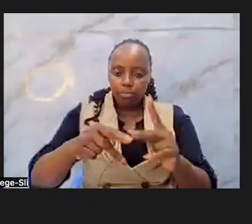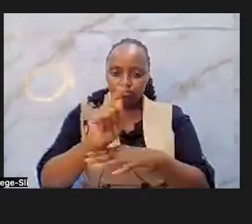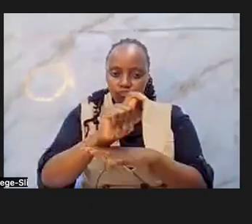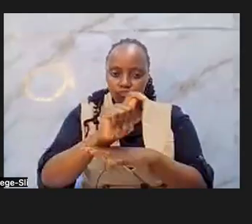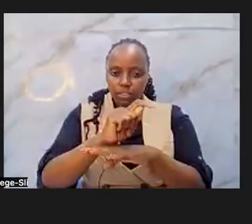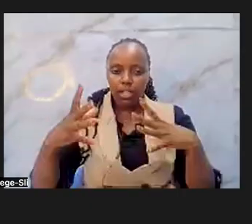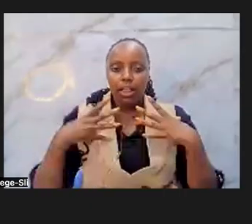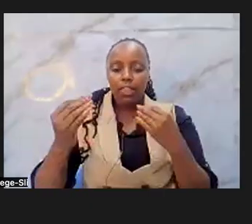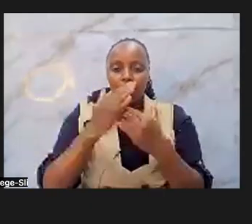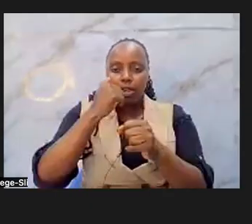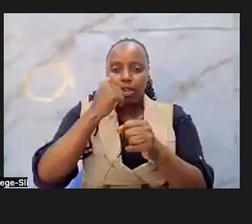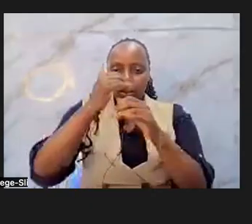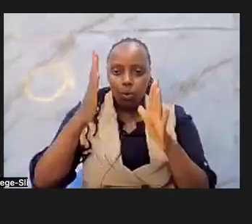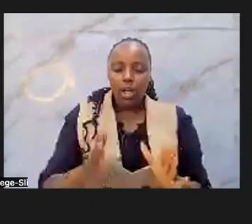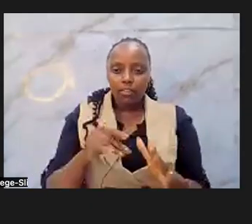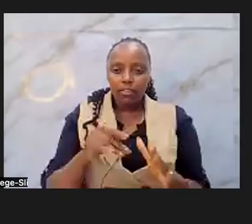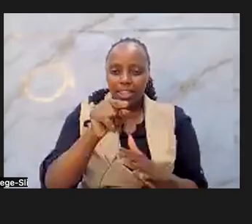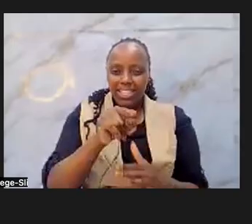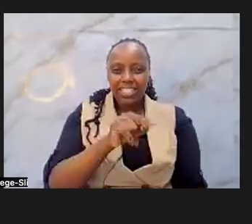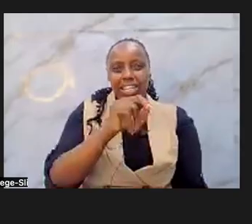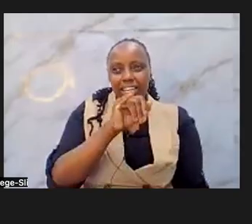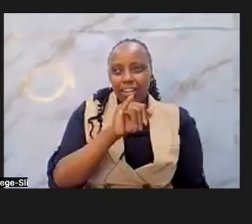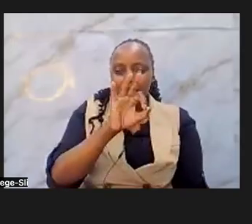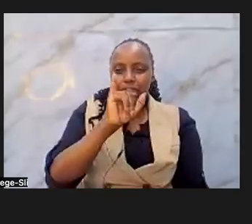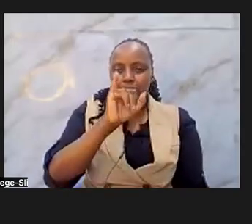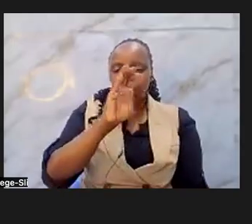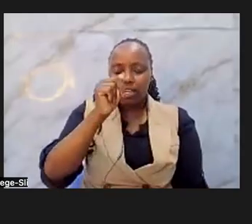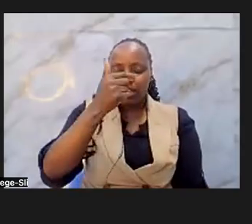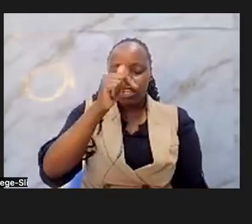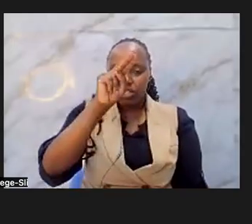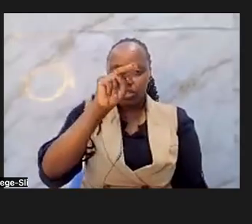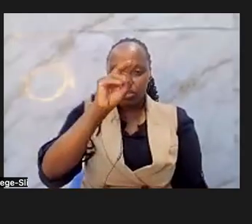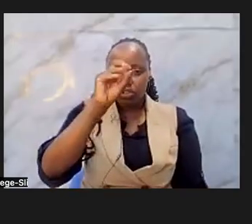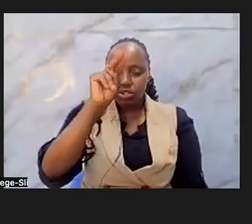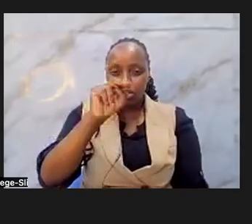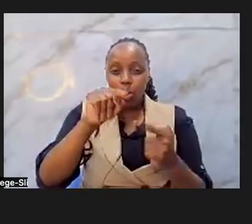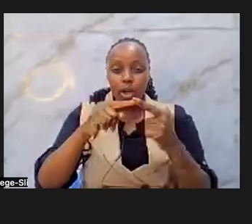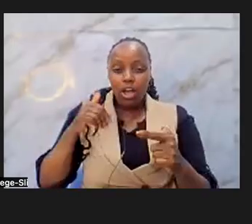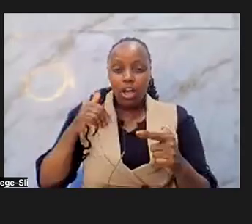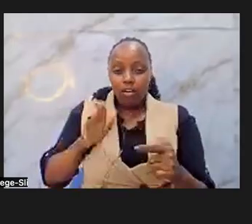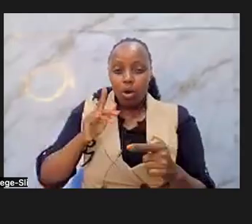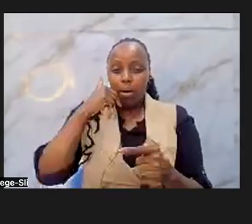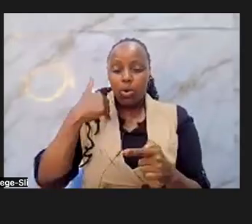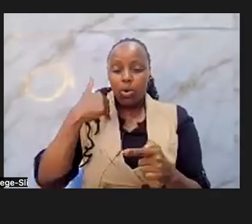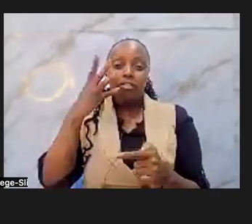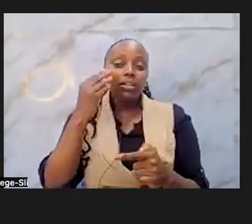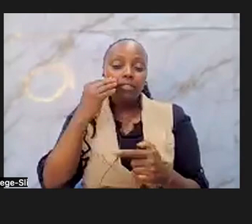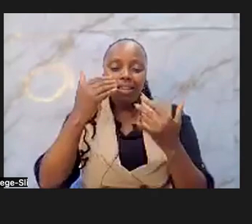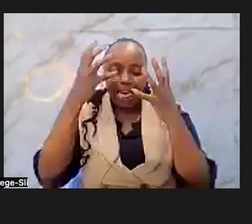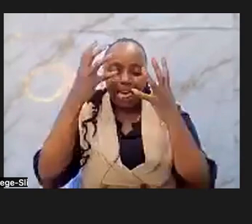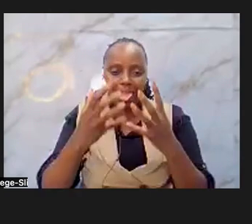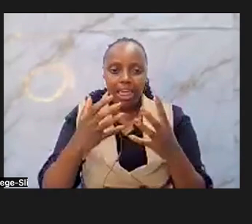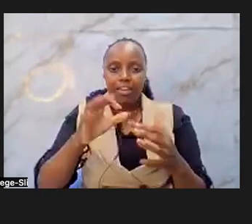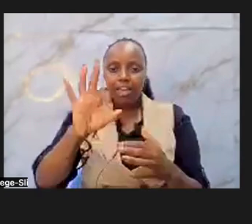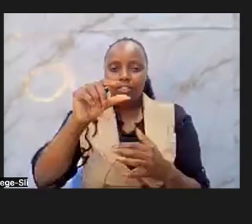Defibrillation is a gold standard. When we have a woman who have undergone the severe form of FGM, the type 3 FGM, when you